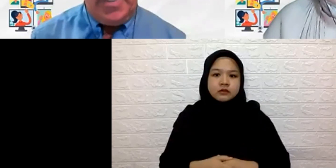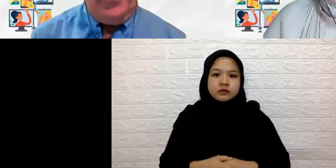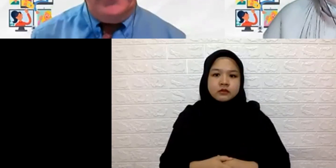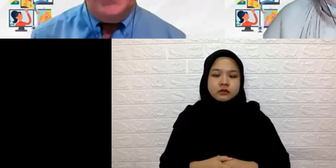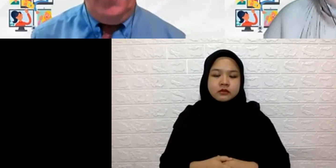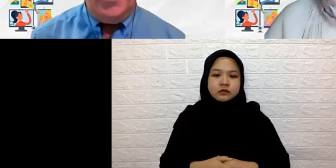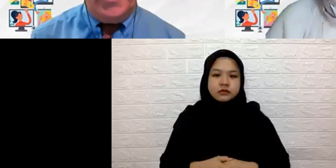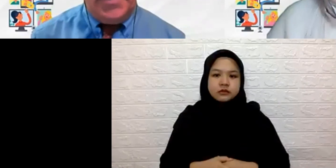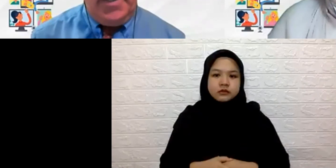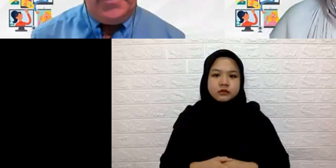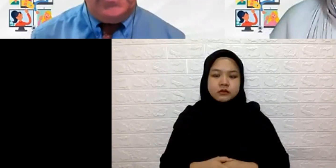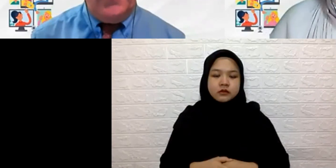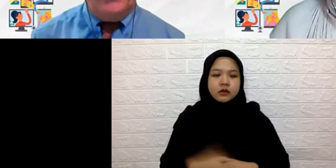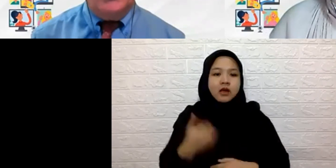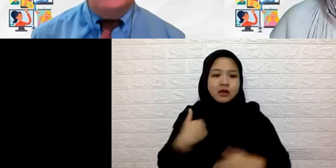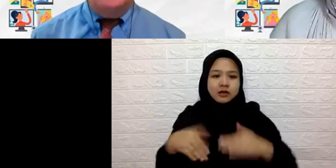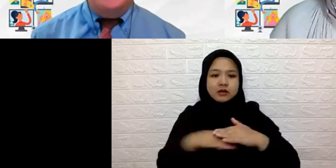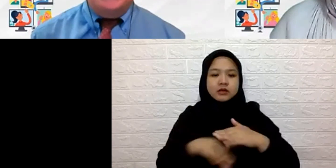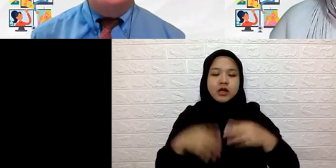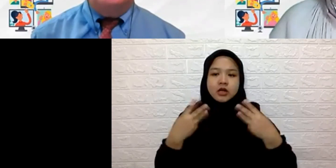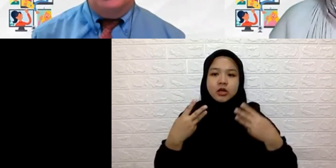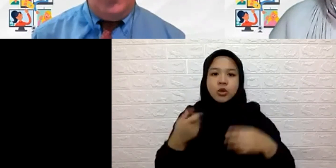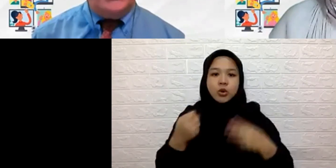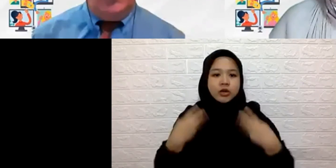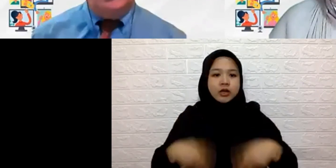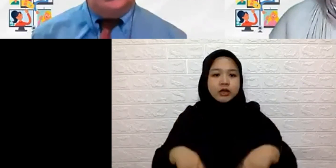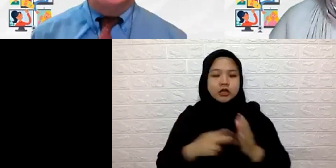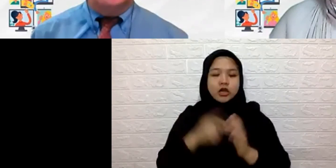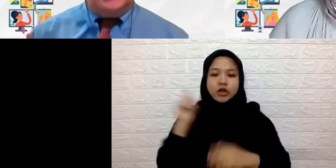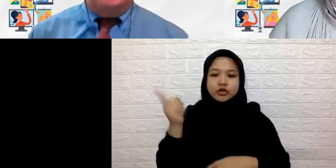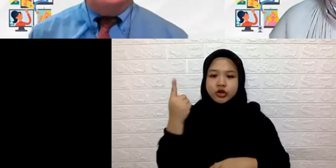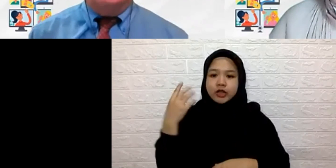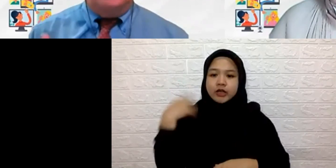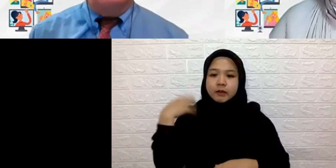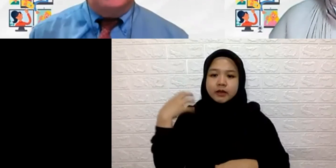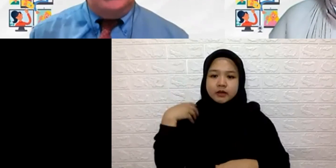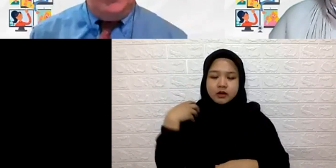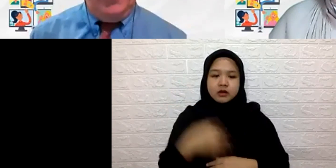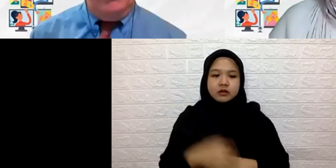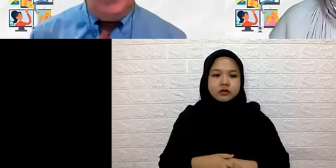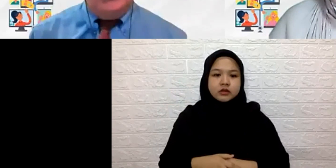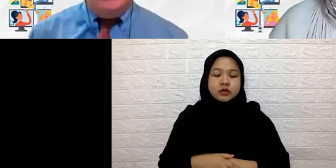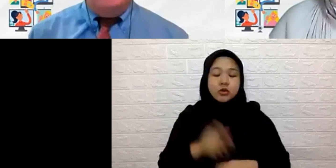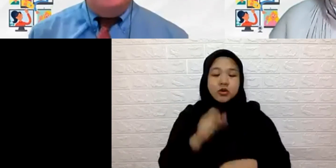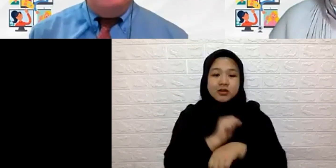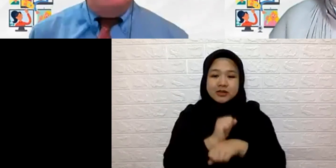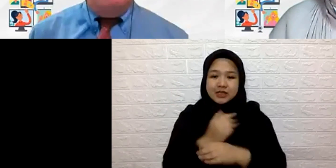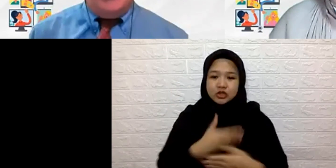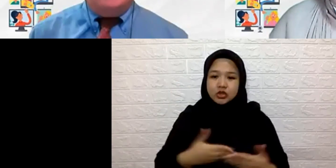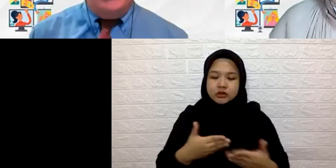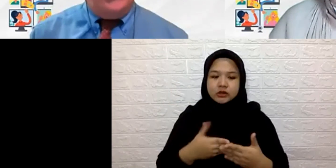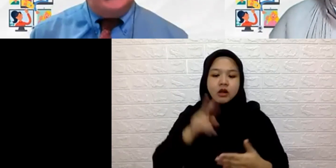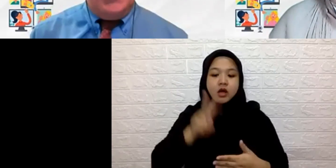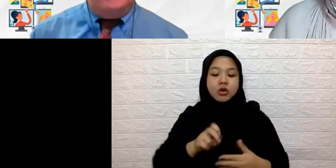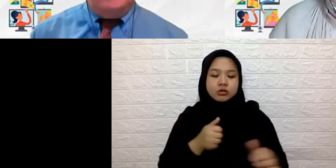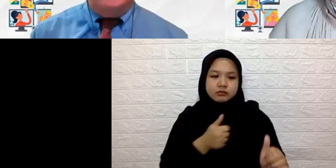ethics standards in the United States. And all social workers are expected to comply with them.